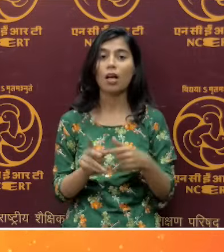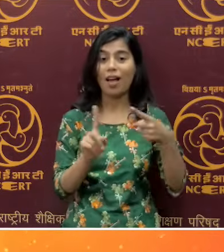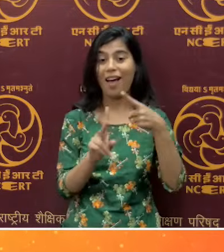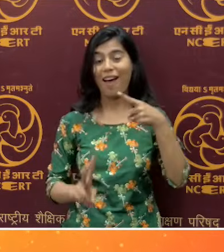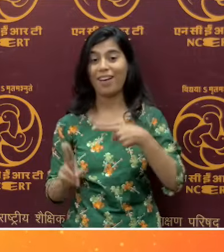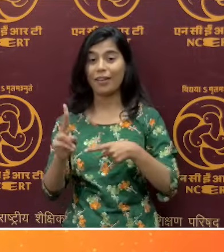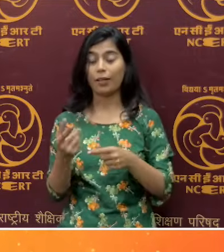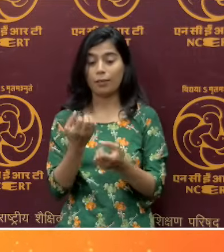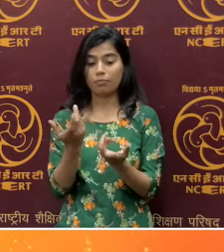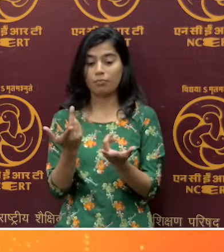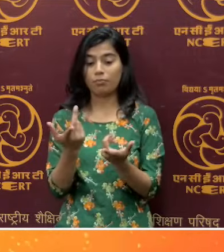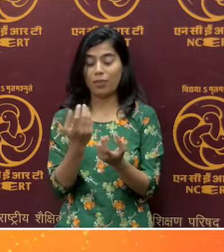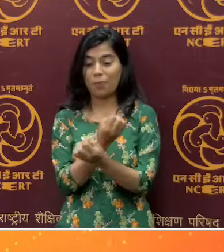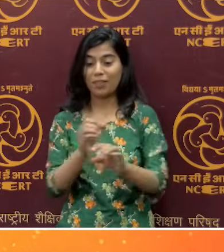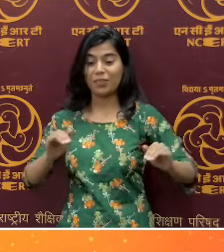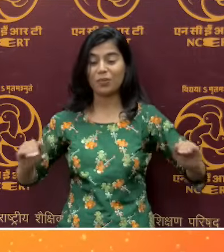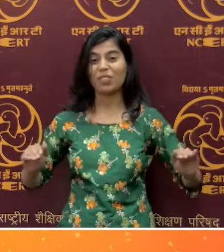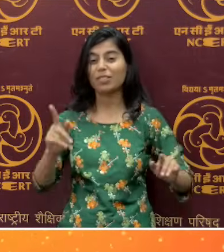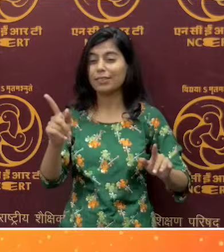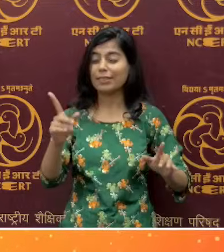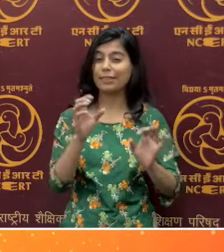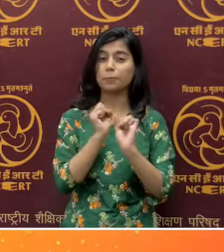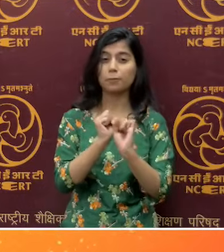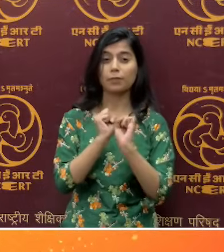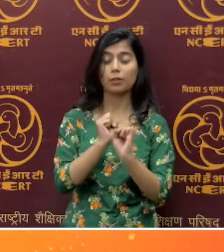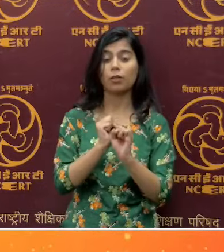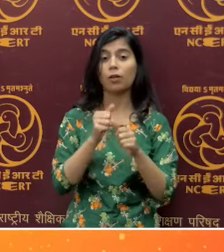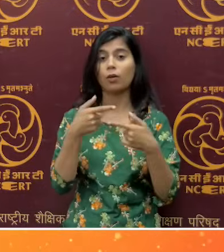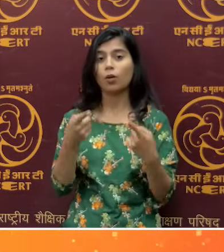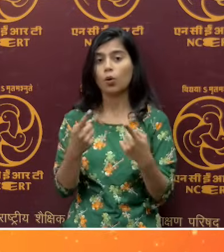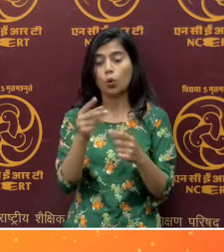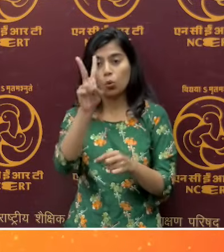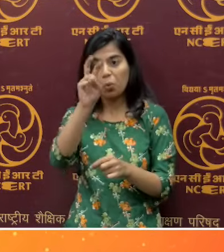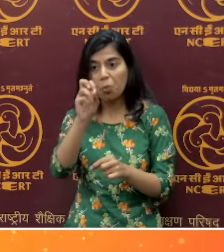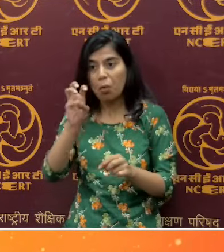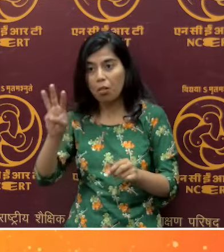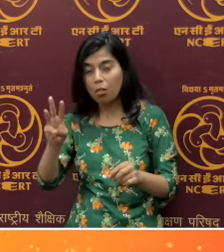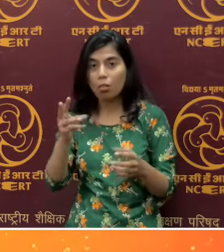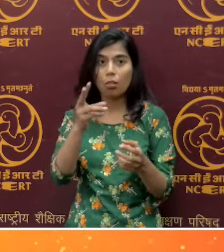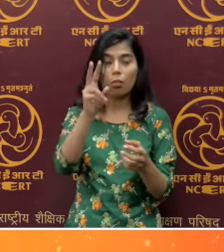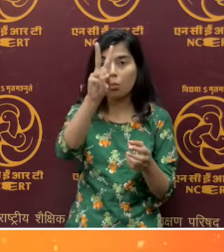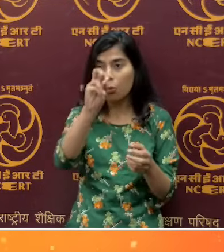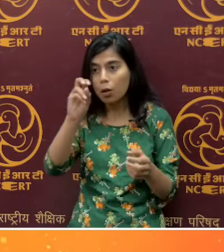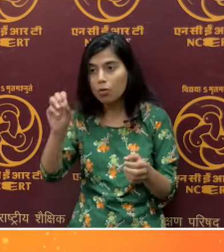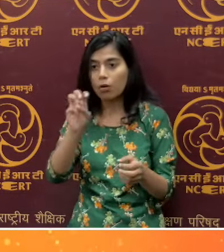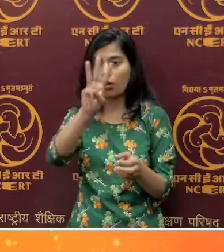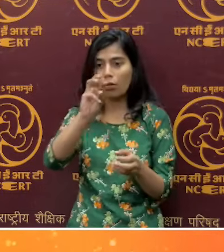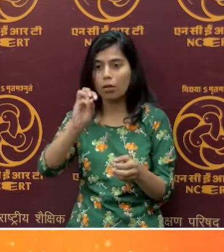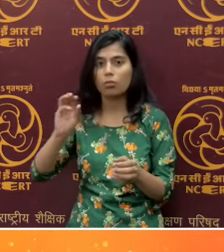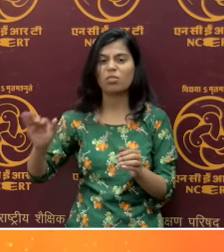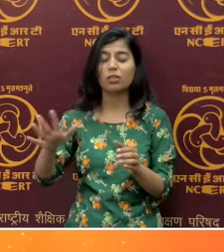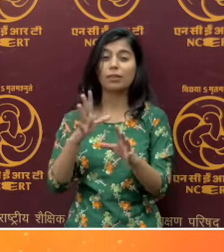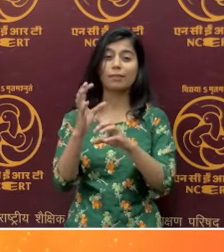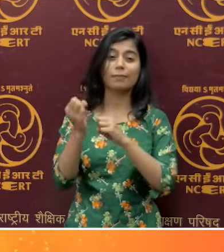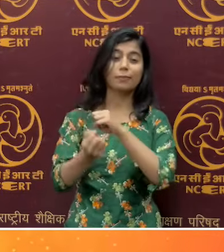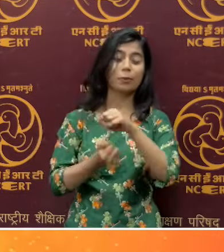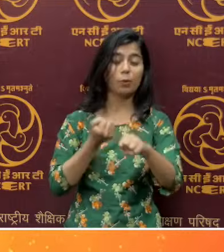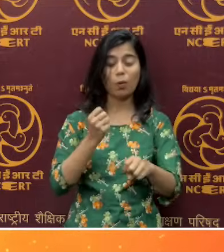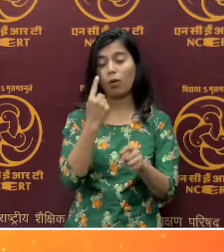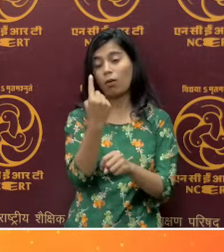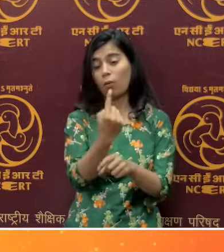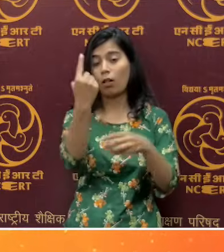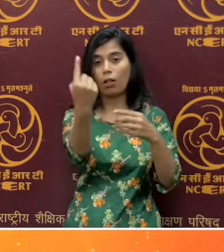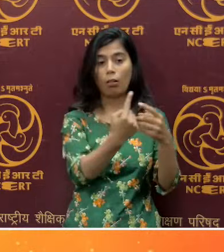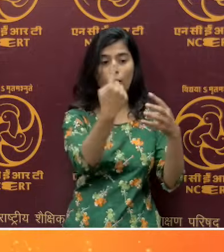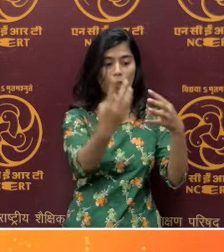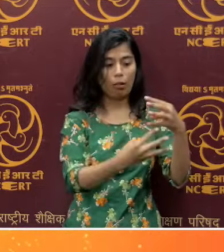individual student at a time is very difficult to have a 200, 300 student. If we wanted to upload, it's very difficult to add manually one by